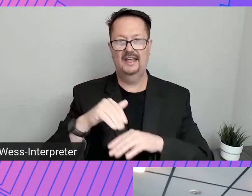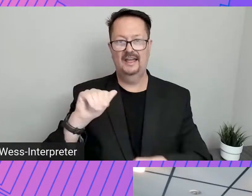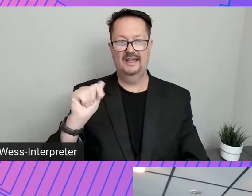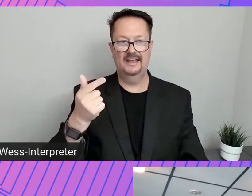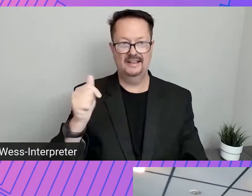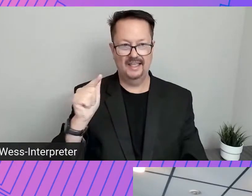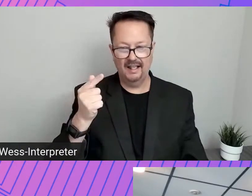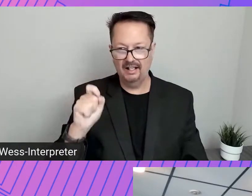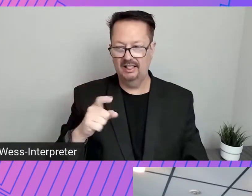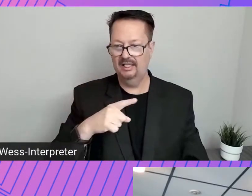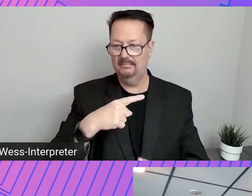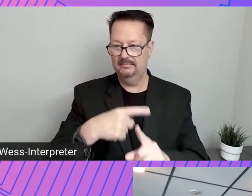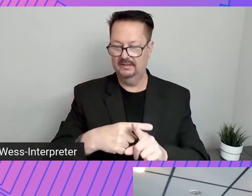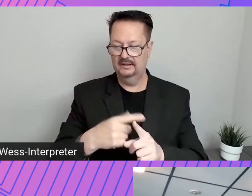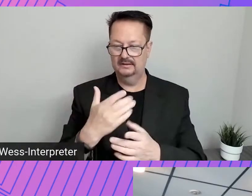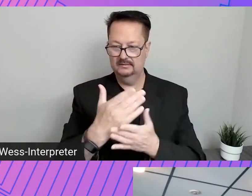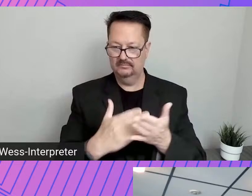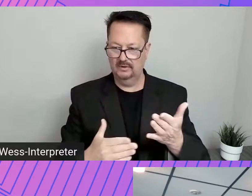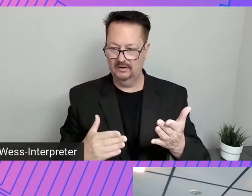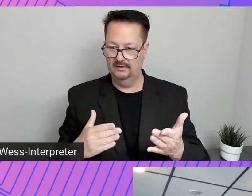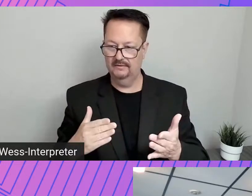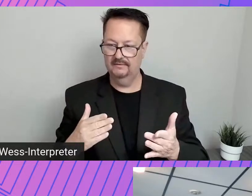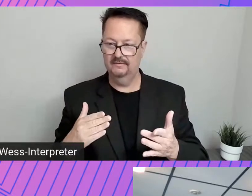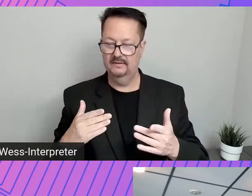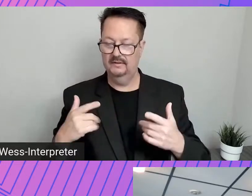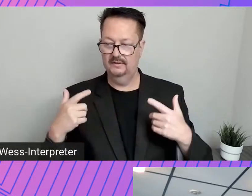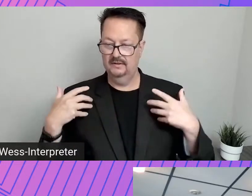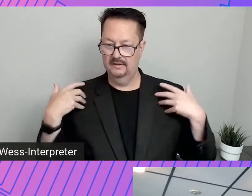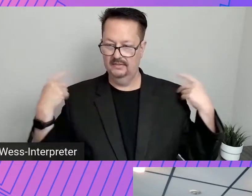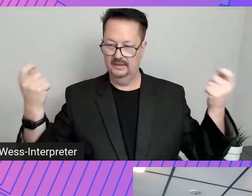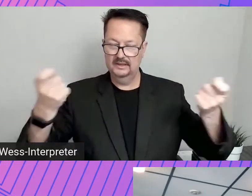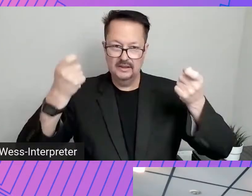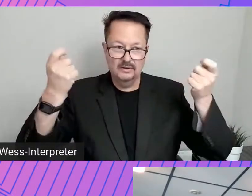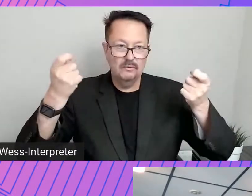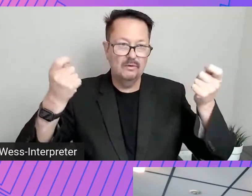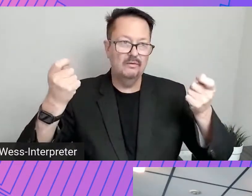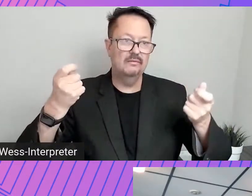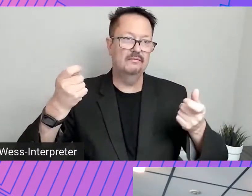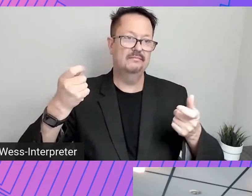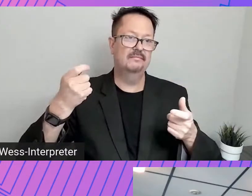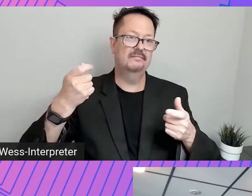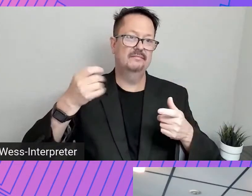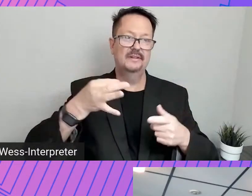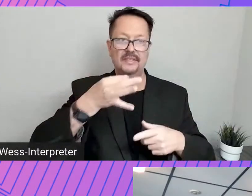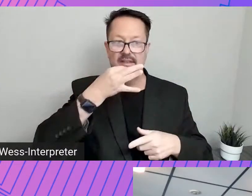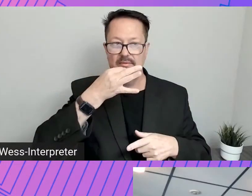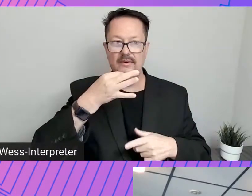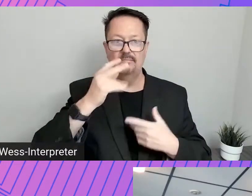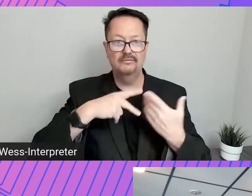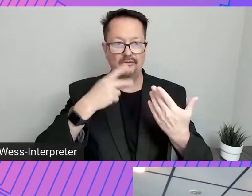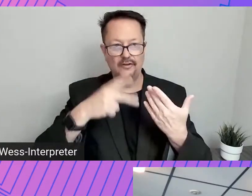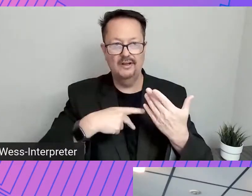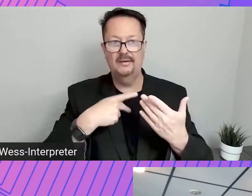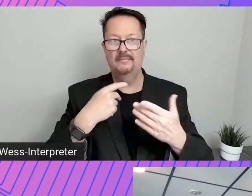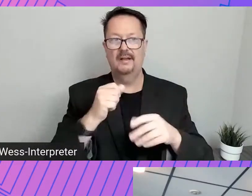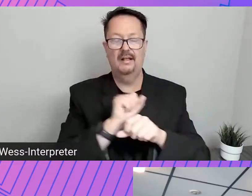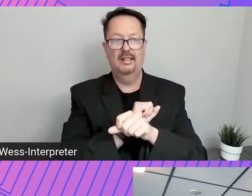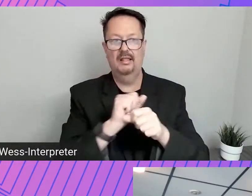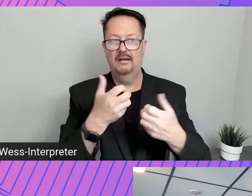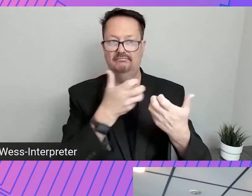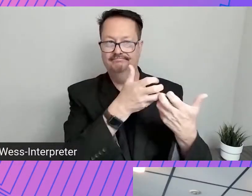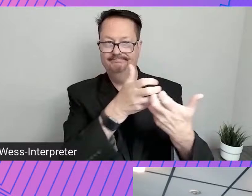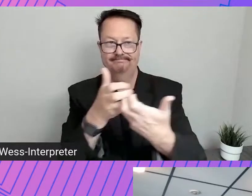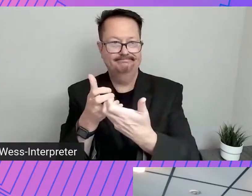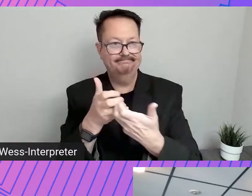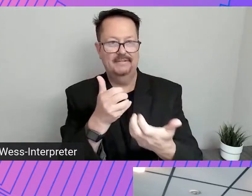AWS Hero Program. I love building things, love working with organizations, helping them achieve their